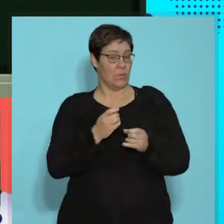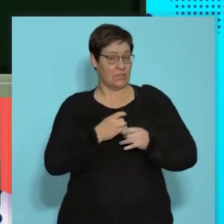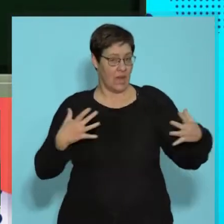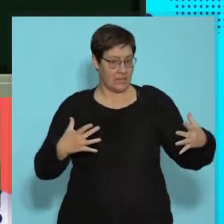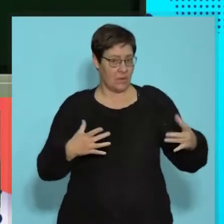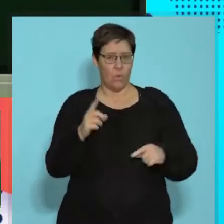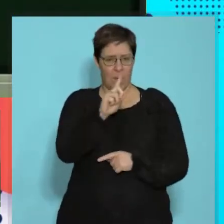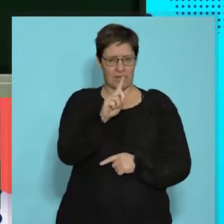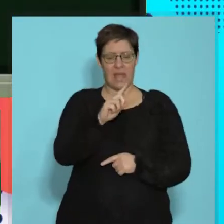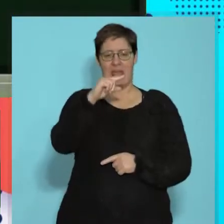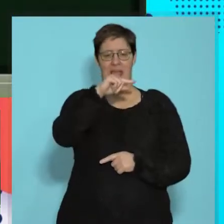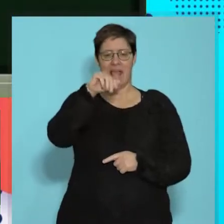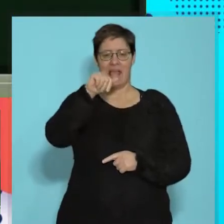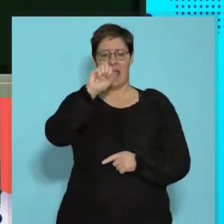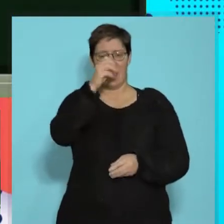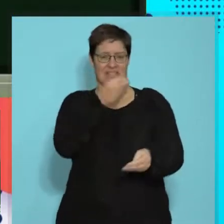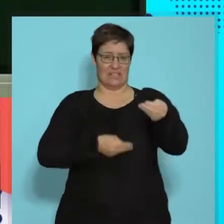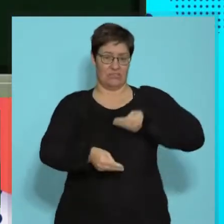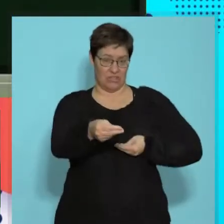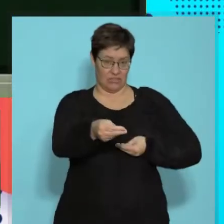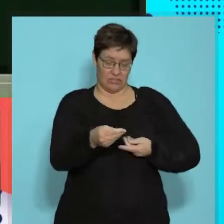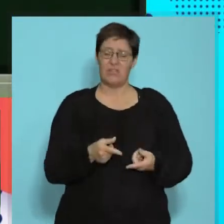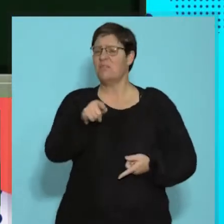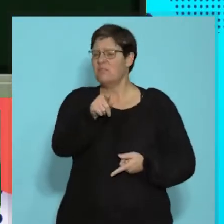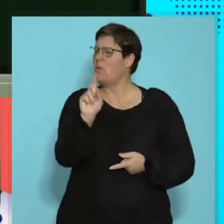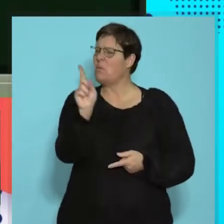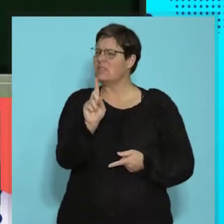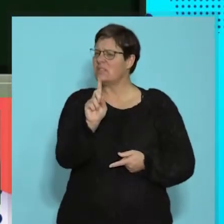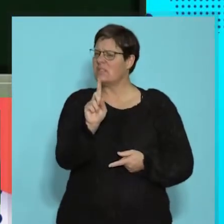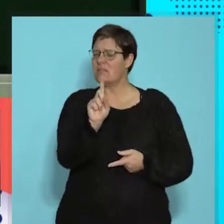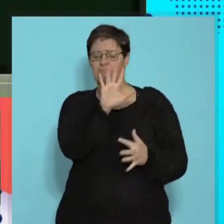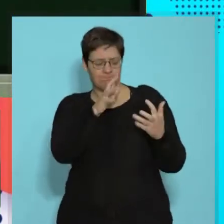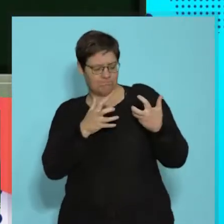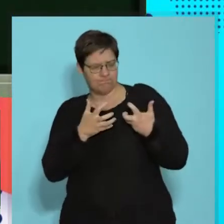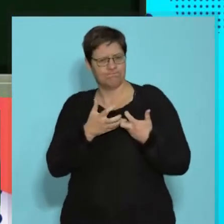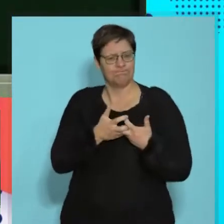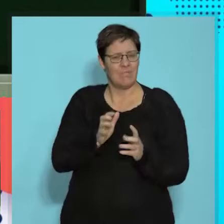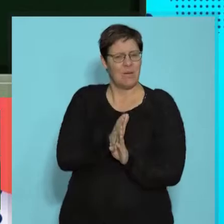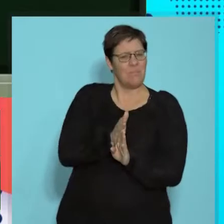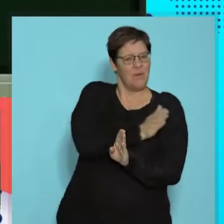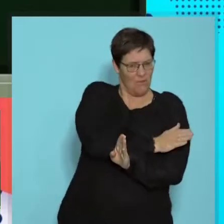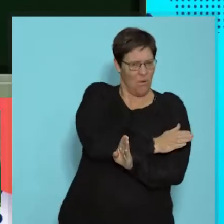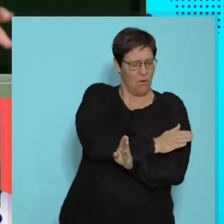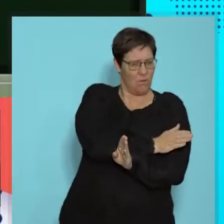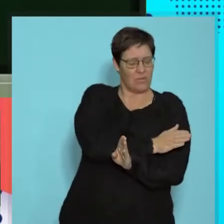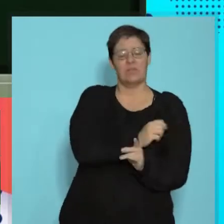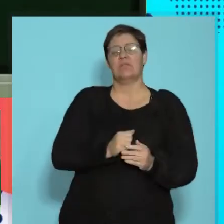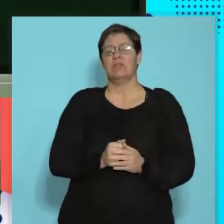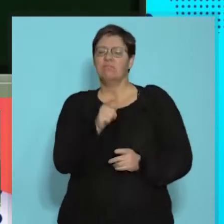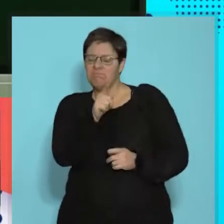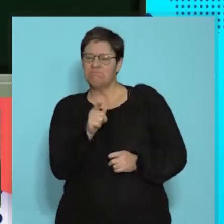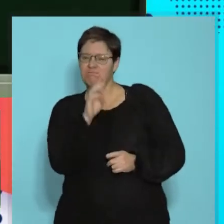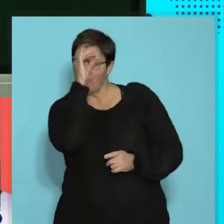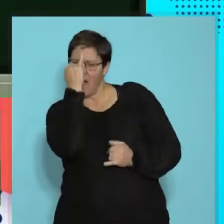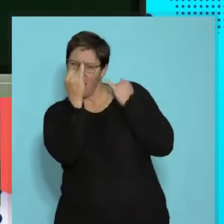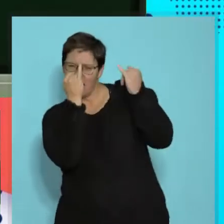section called Gas Exchange. Now, it fits into the parts that have come before it, and I'm going to show you, give you